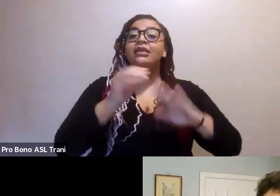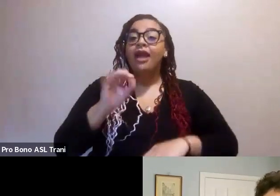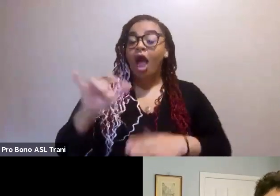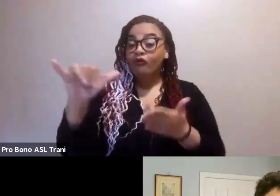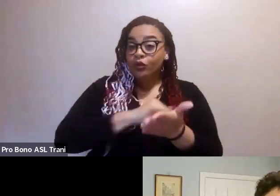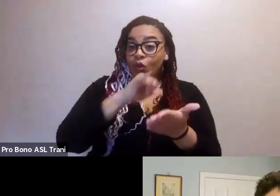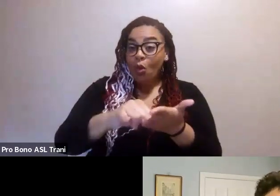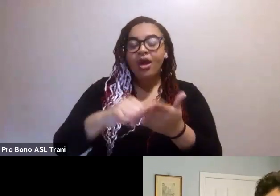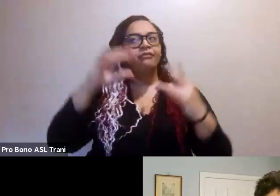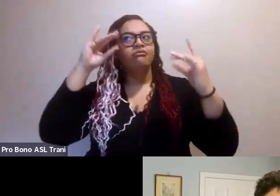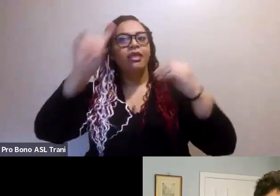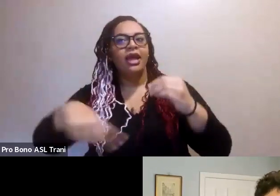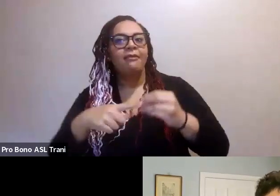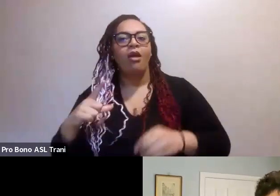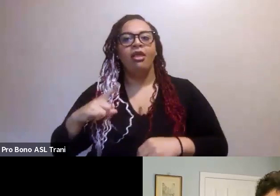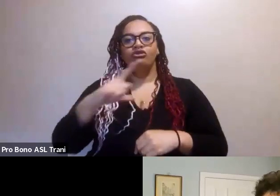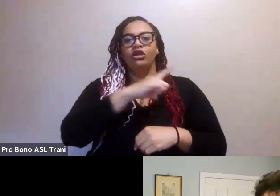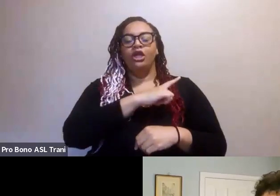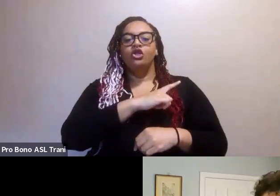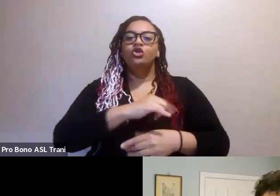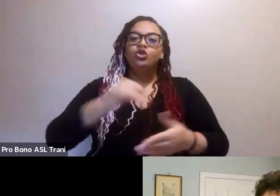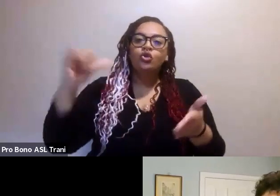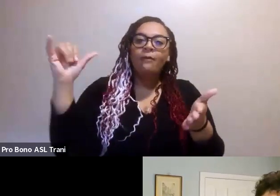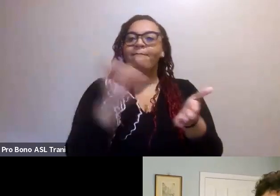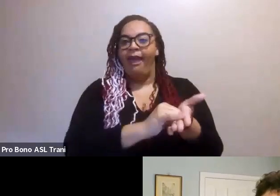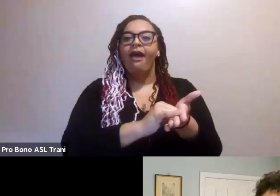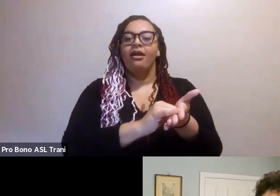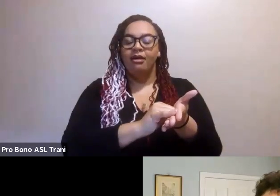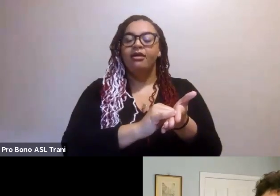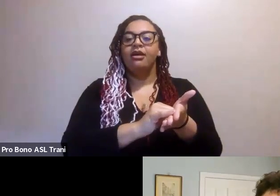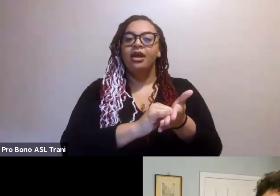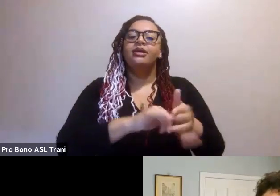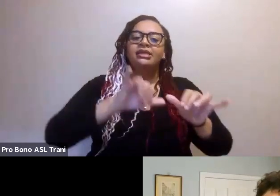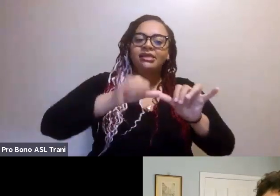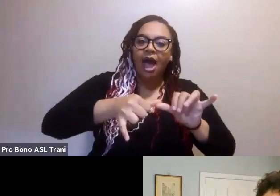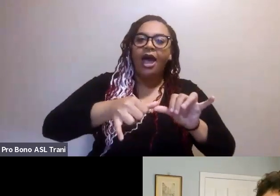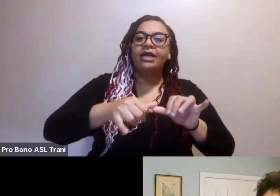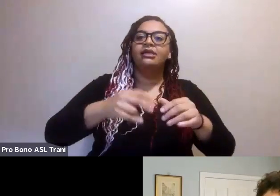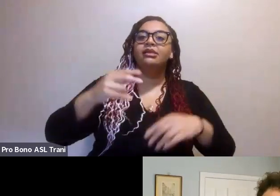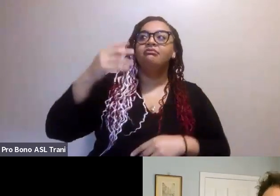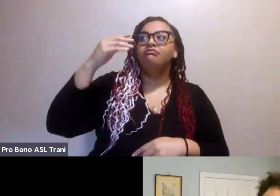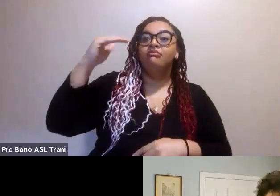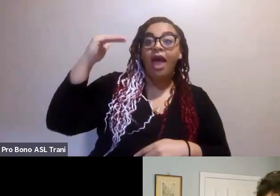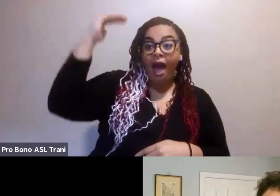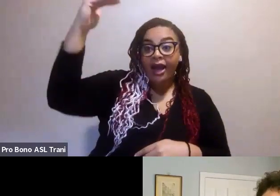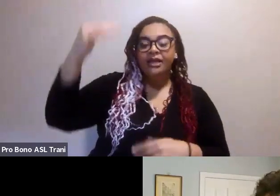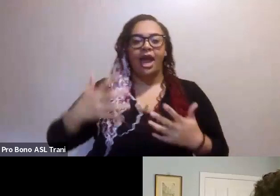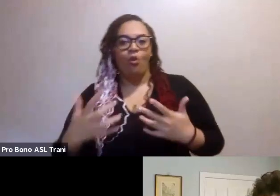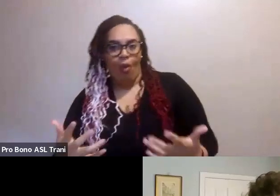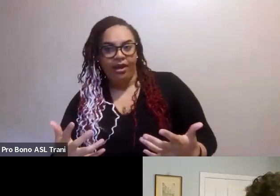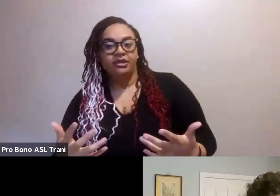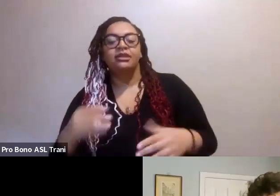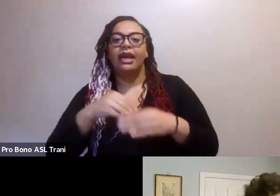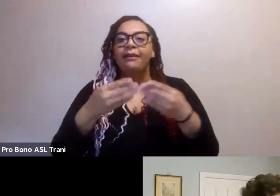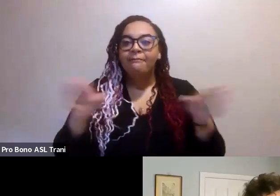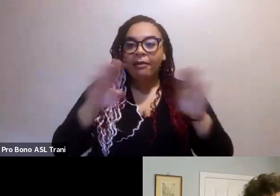considering legislation to ban size, height, and weight discrimination in housing, employment, and public